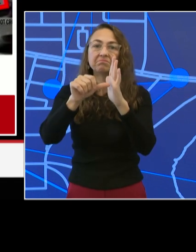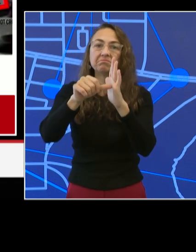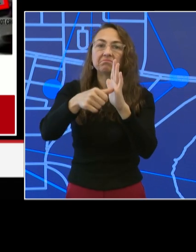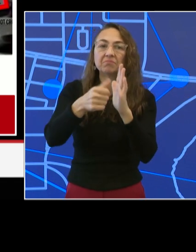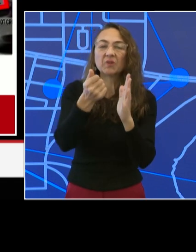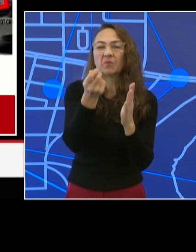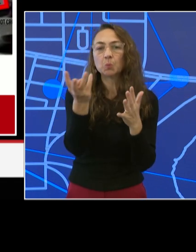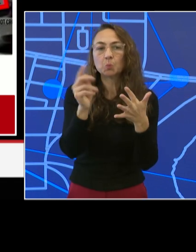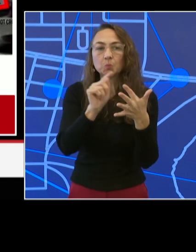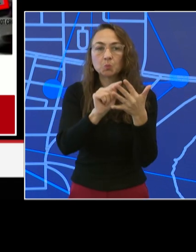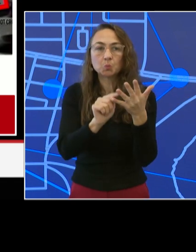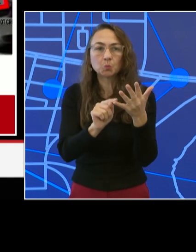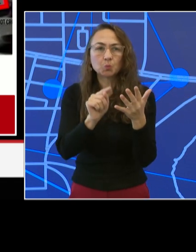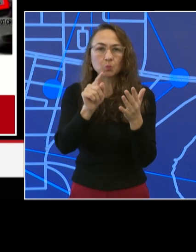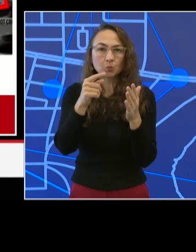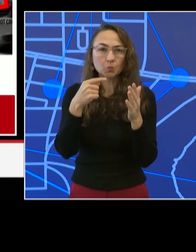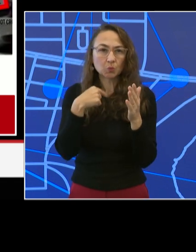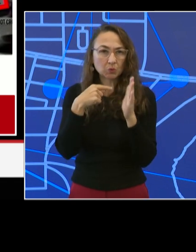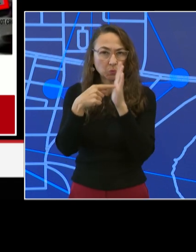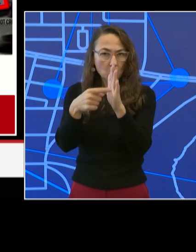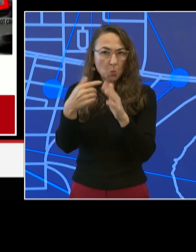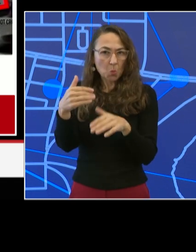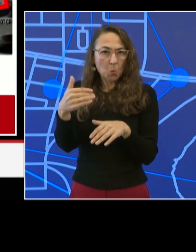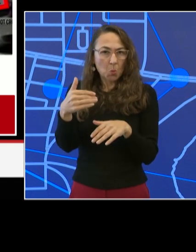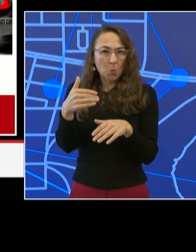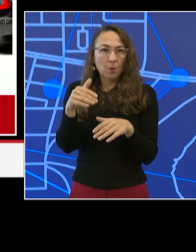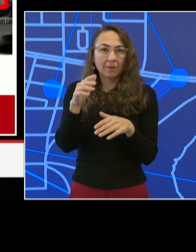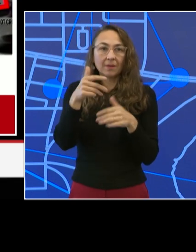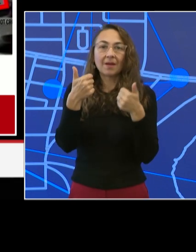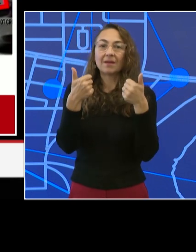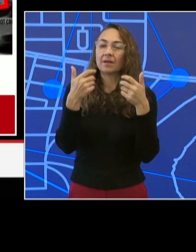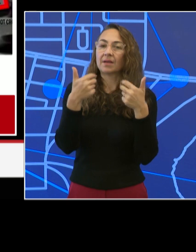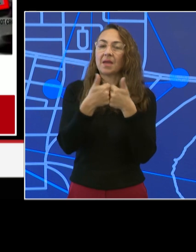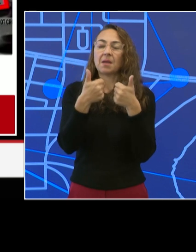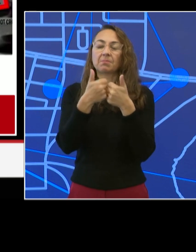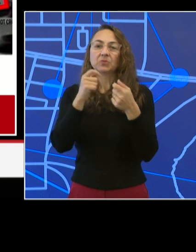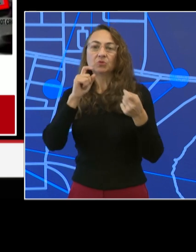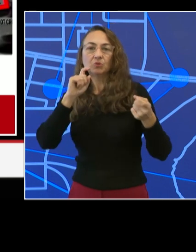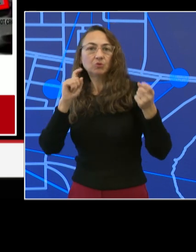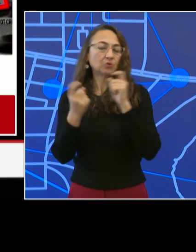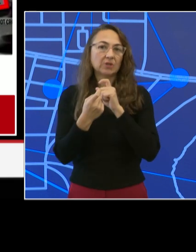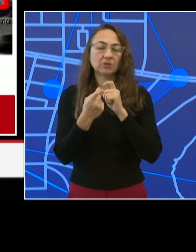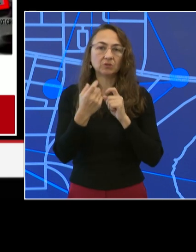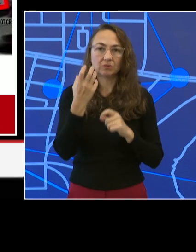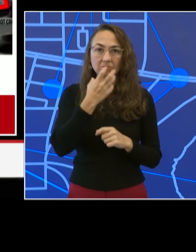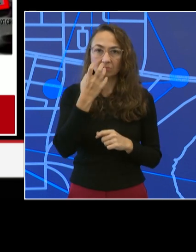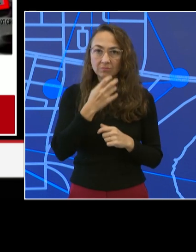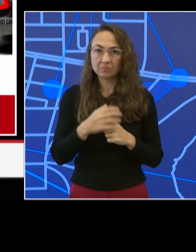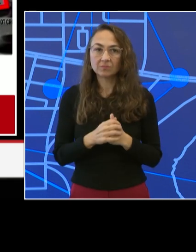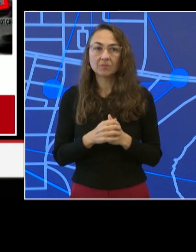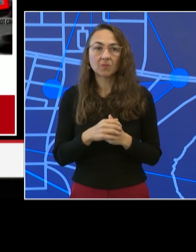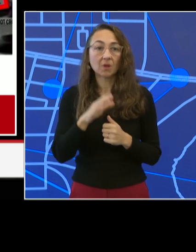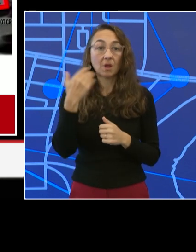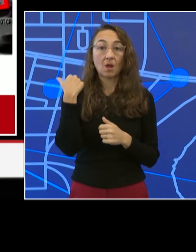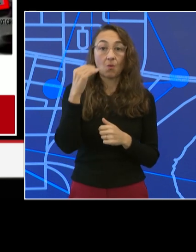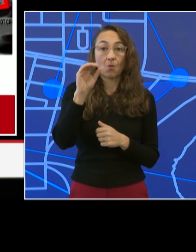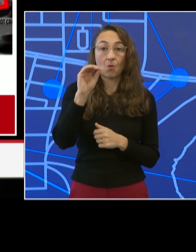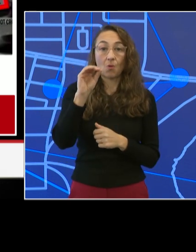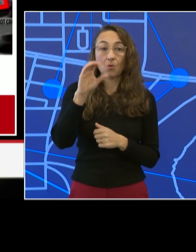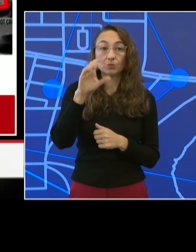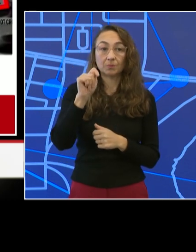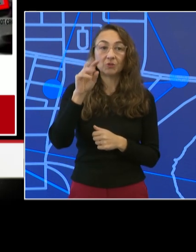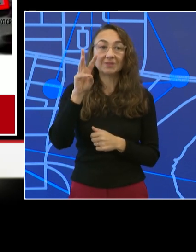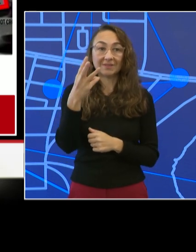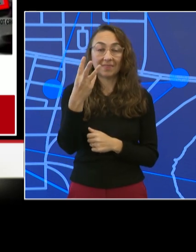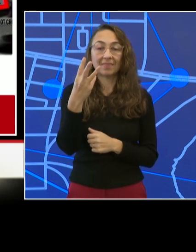our Real-Time Crime Center has proven to be this year. Earlier in October 6th, our officers responded to a fatal stabbing in